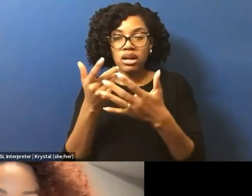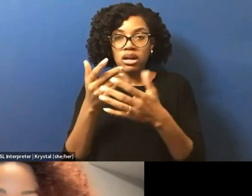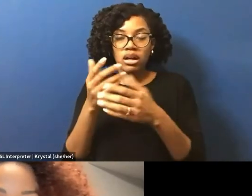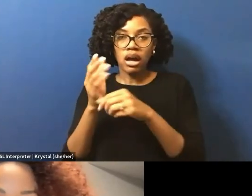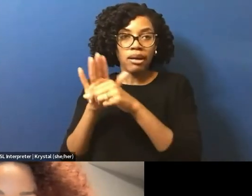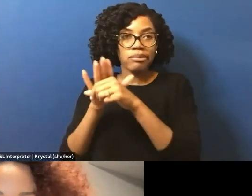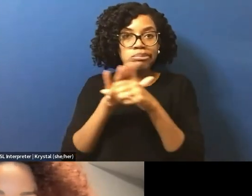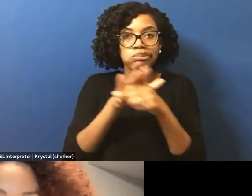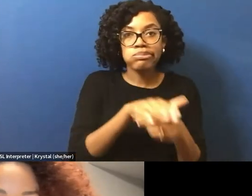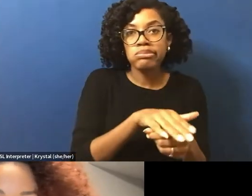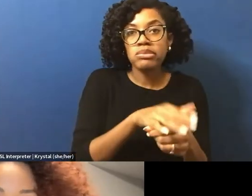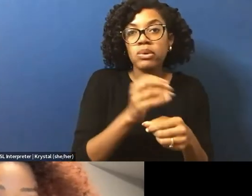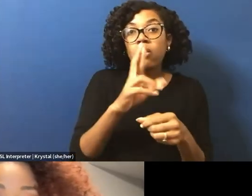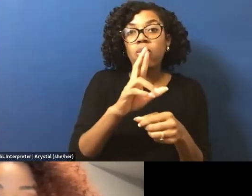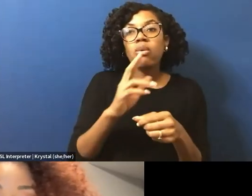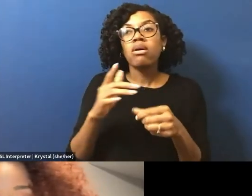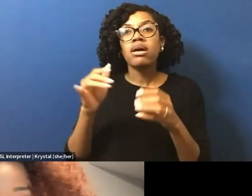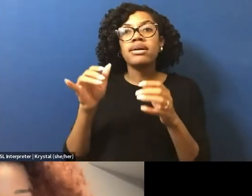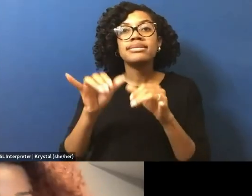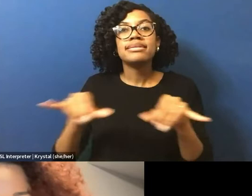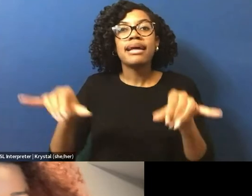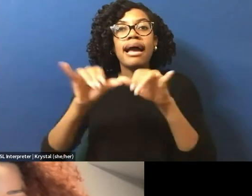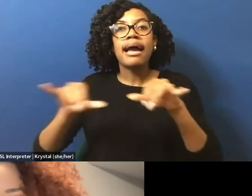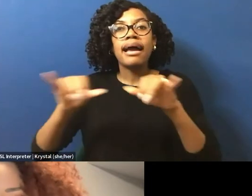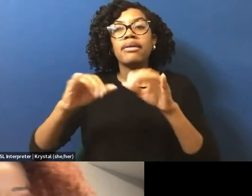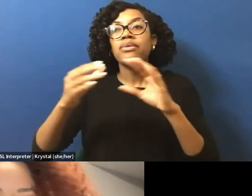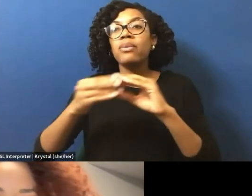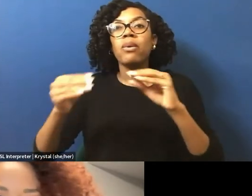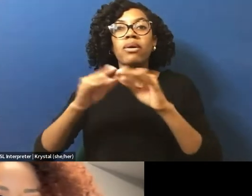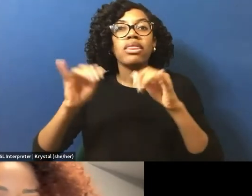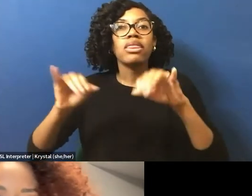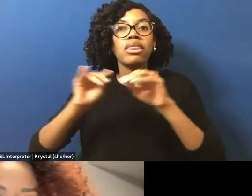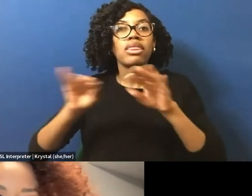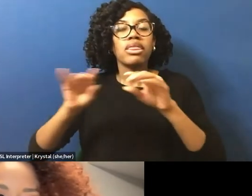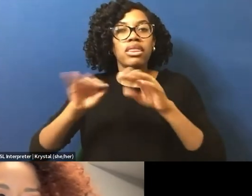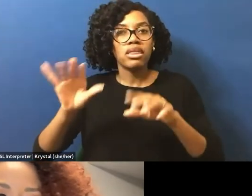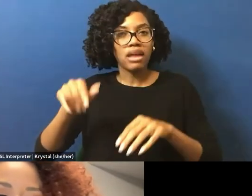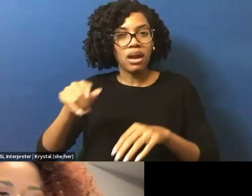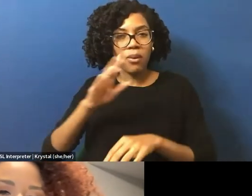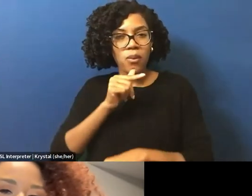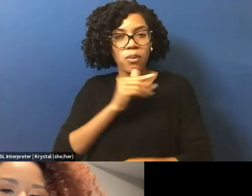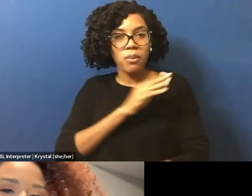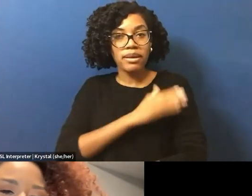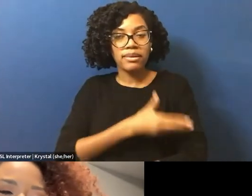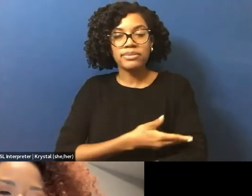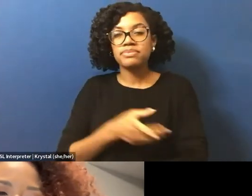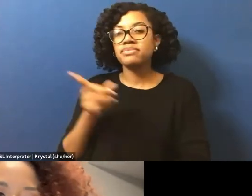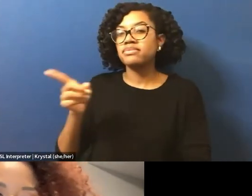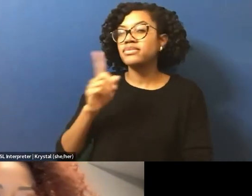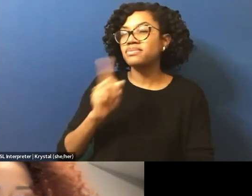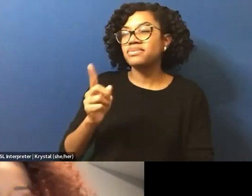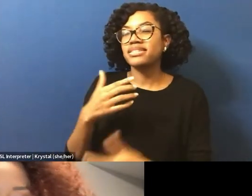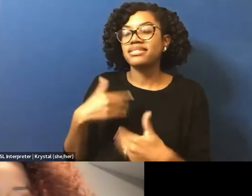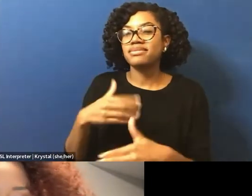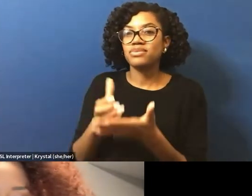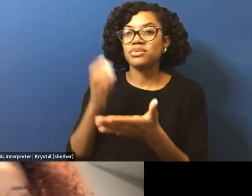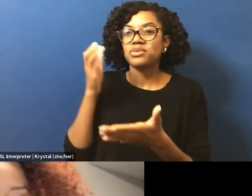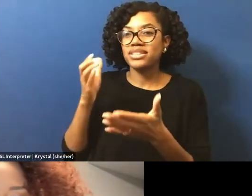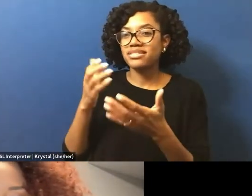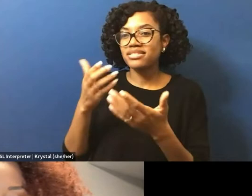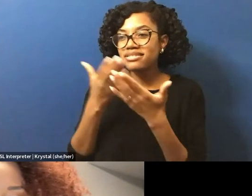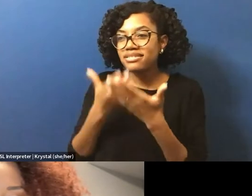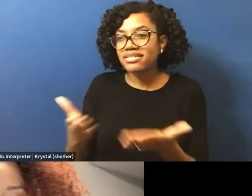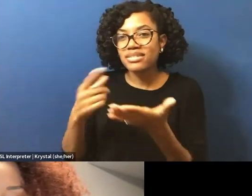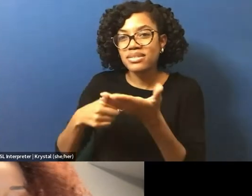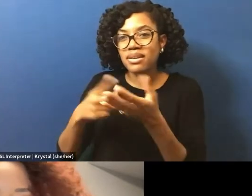lot of storytelling today because you have so many rich stories in your book and just in your work overall. But before we get to the life of Queen